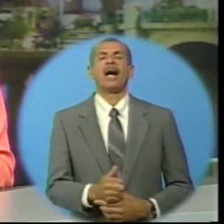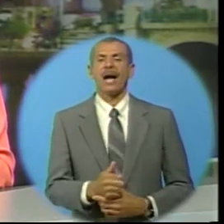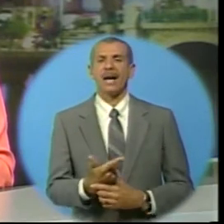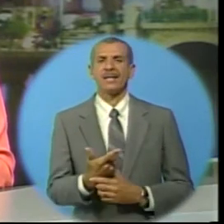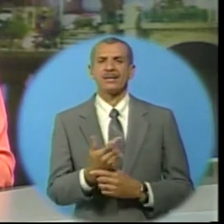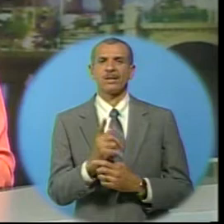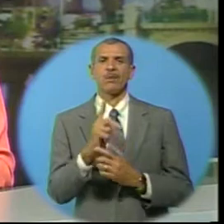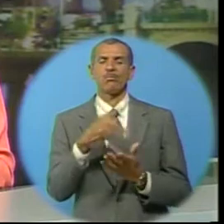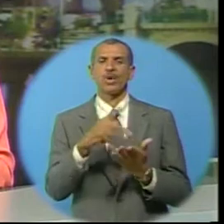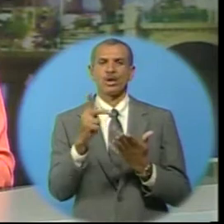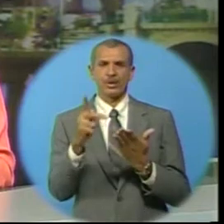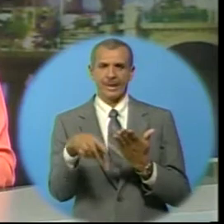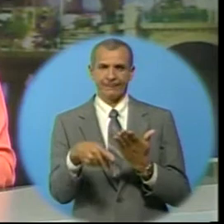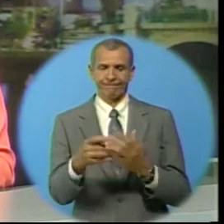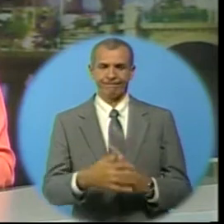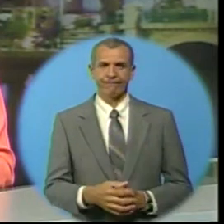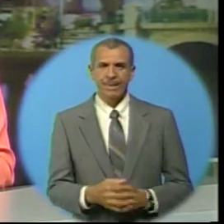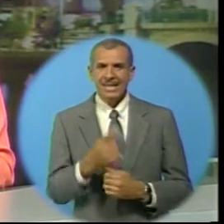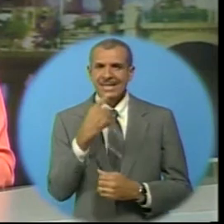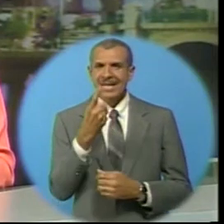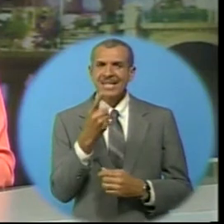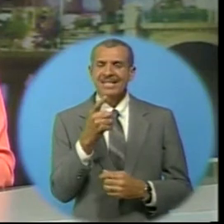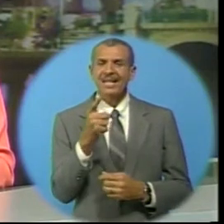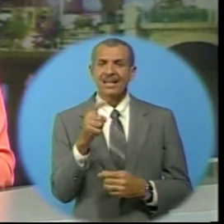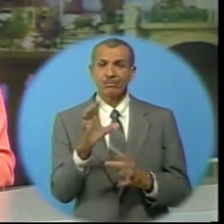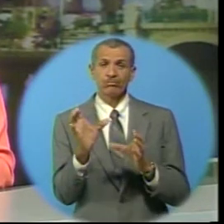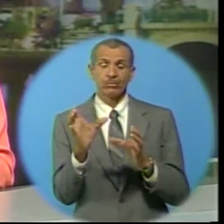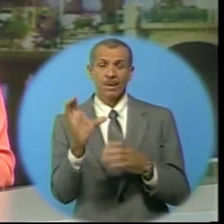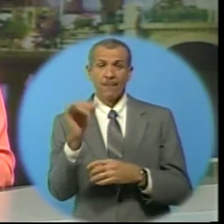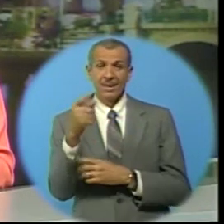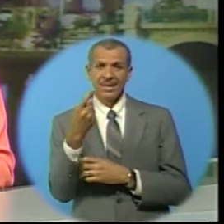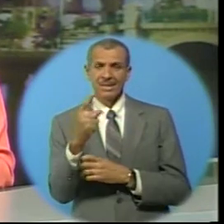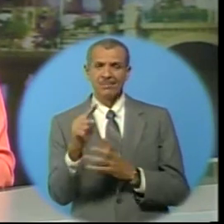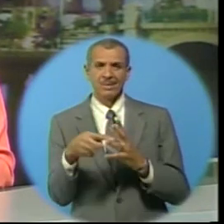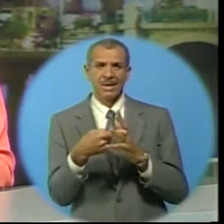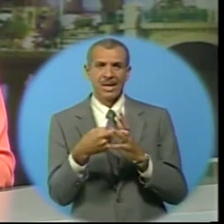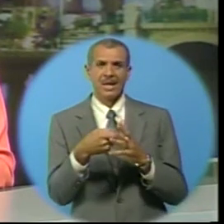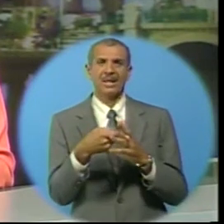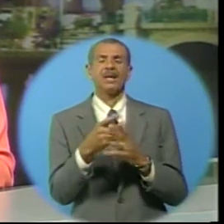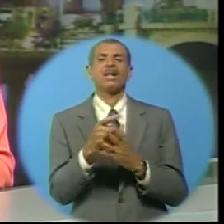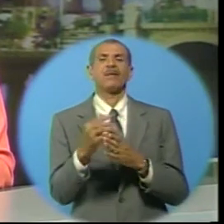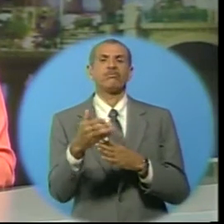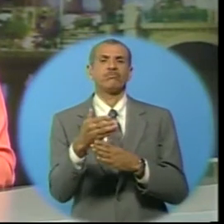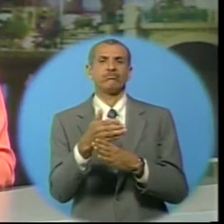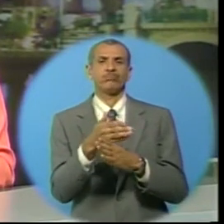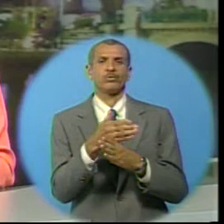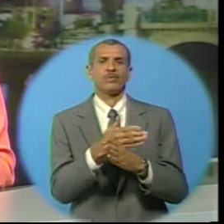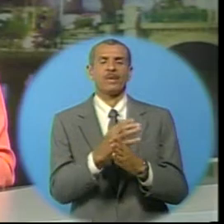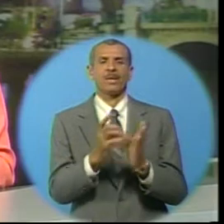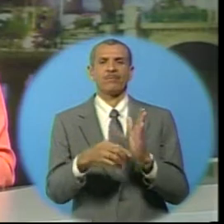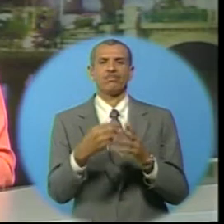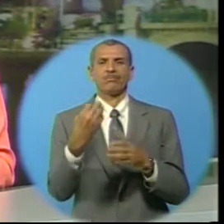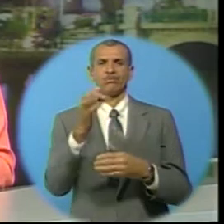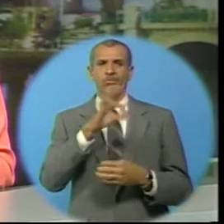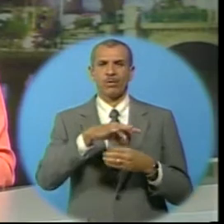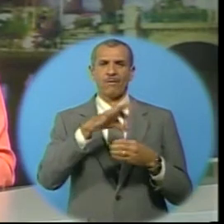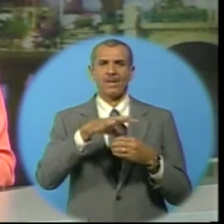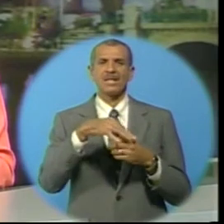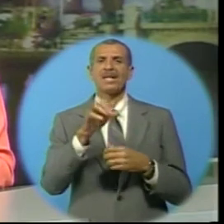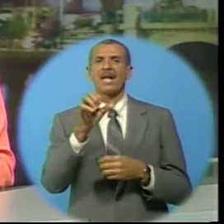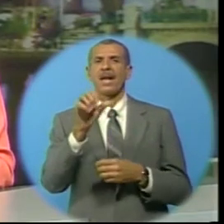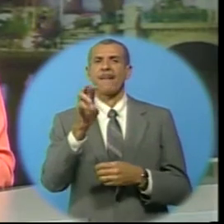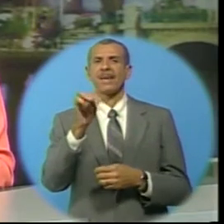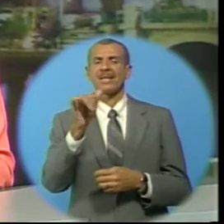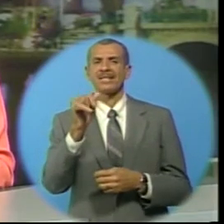Limited mains laying project. He says the entity has embarked on several projects to increase profits, including the mains and smart